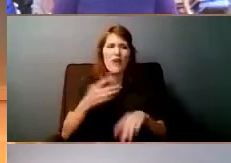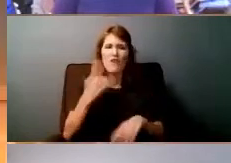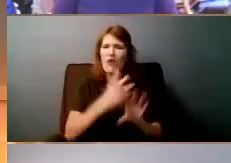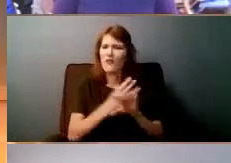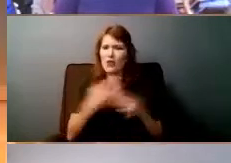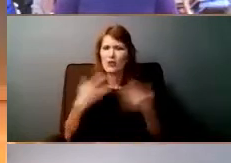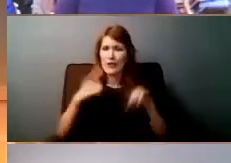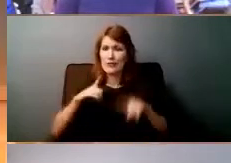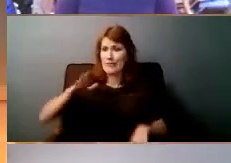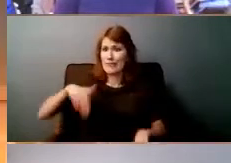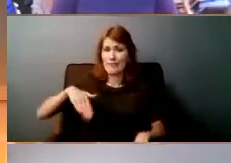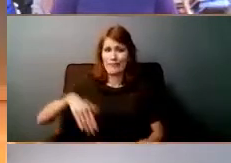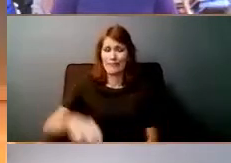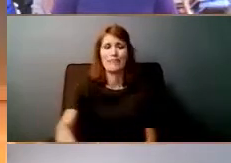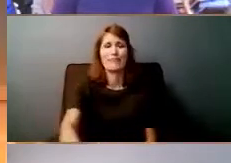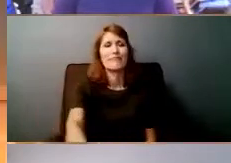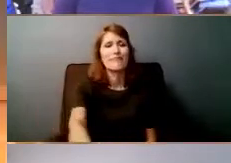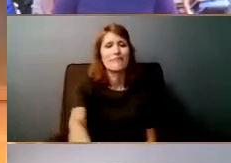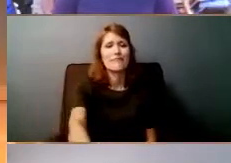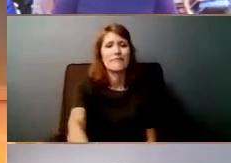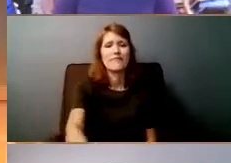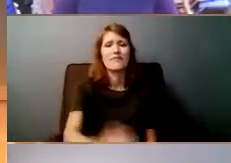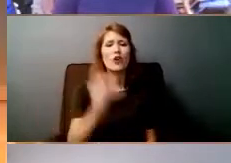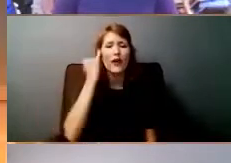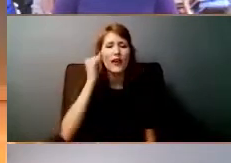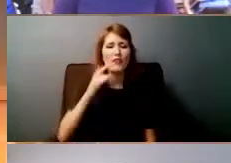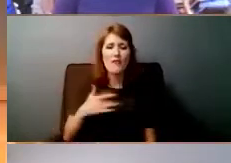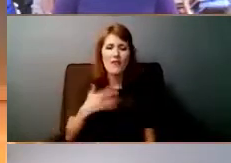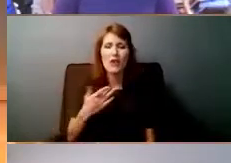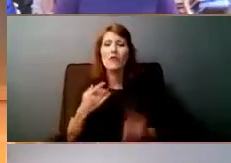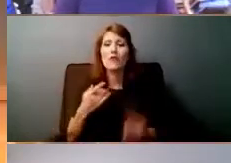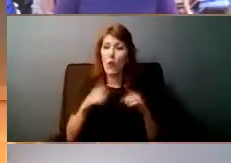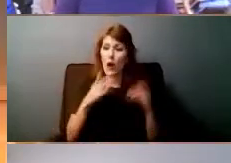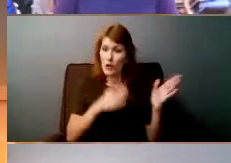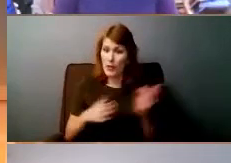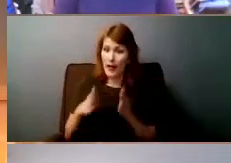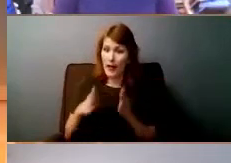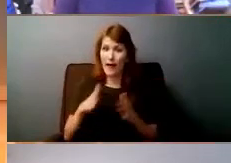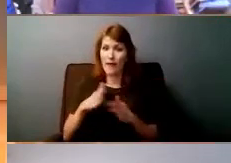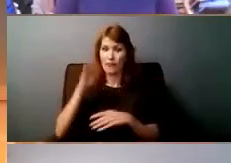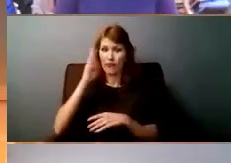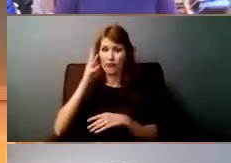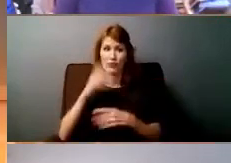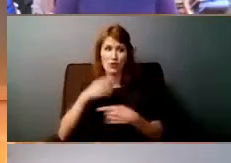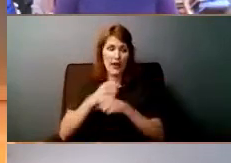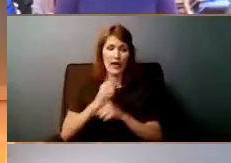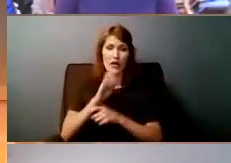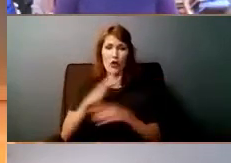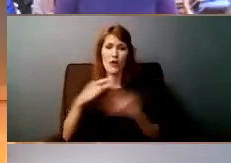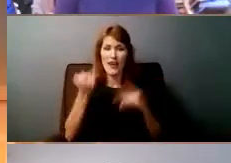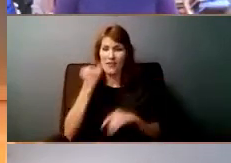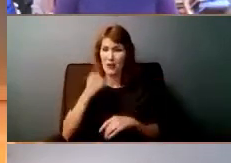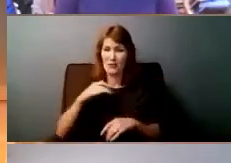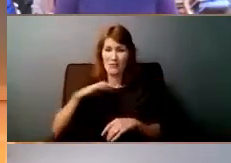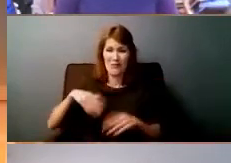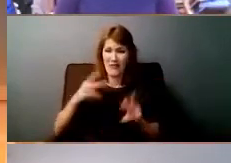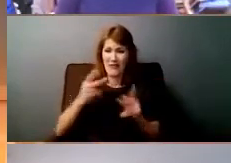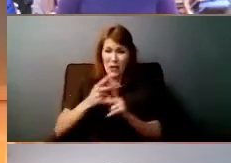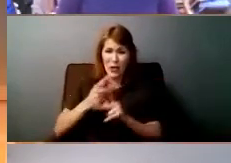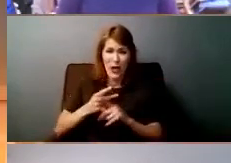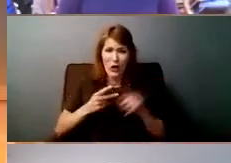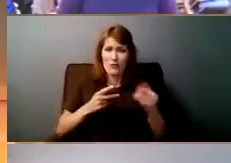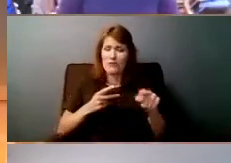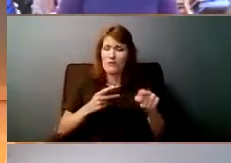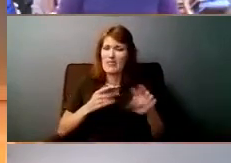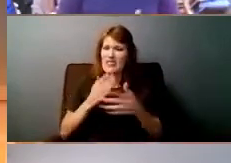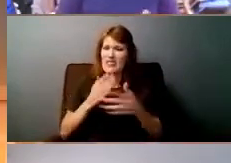feel like as you are planning your event, as you are creating your event, you haven't quite gotten down the subtle nuances of what would normally be